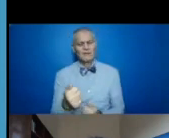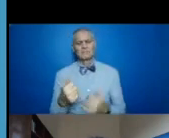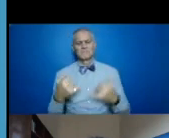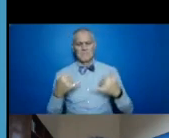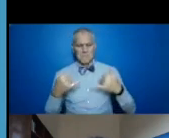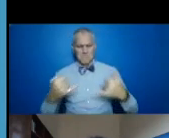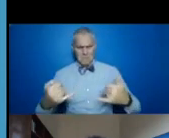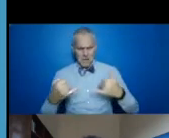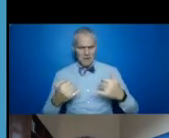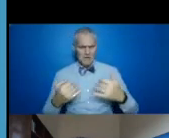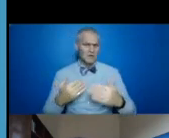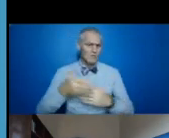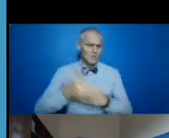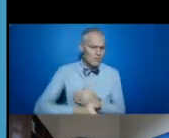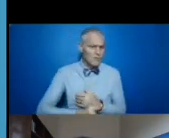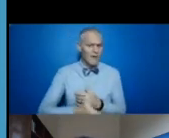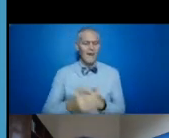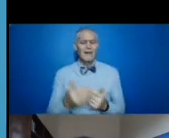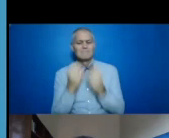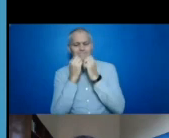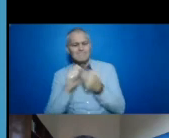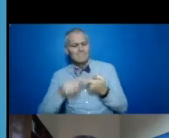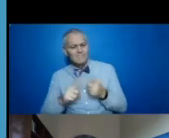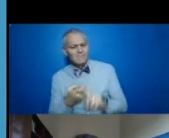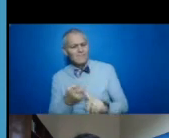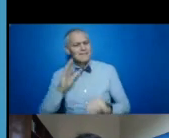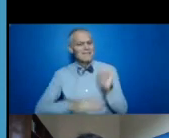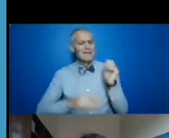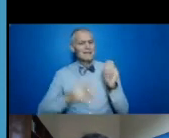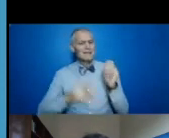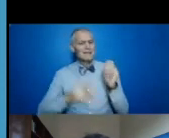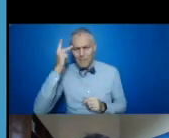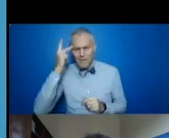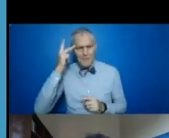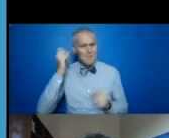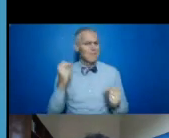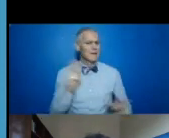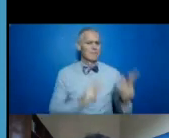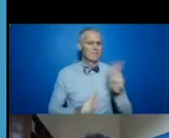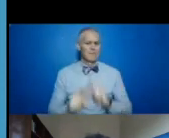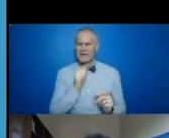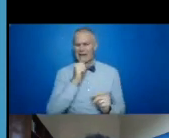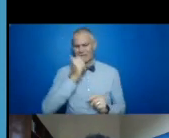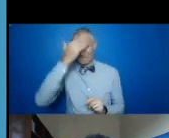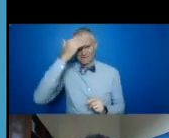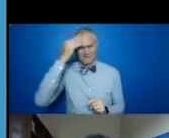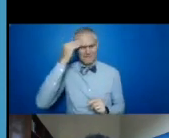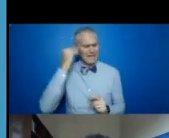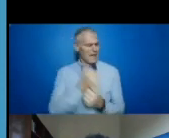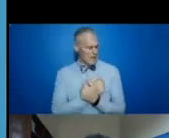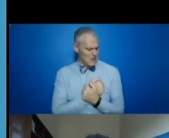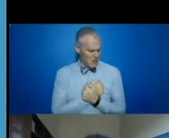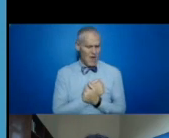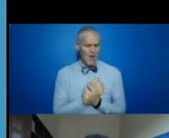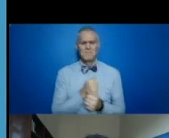People who care more about friendship than they do about politics. There are many people who have not forgotten the ethic of love, and they're